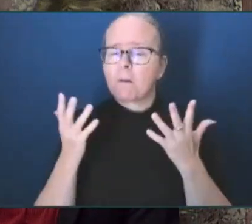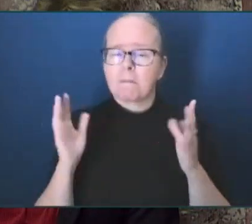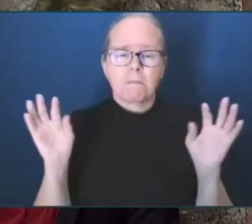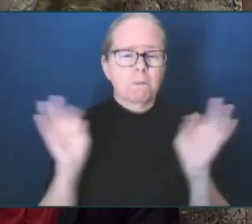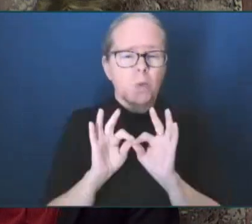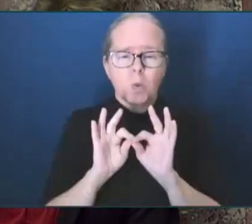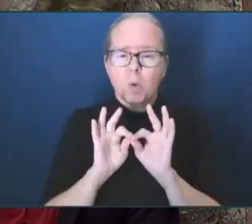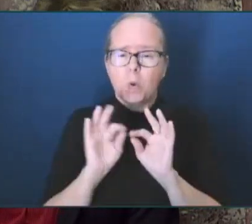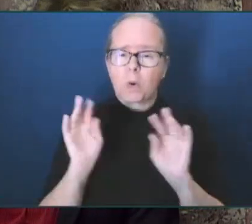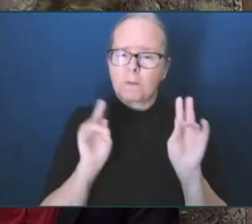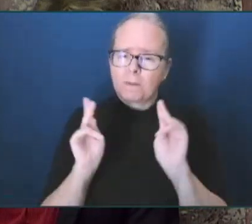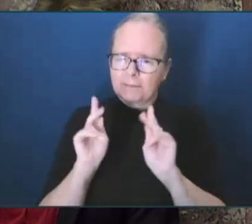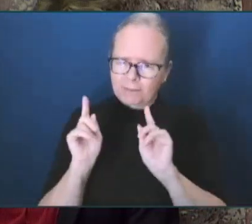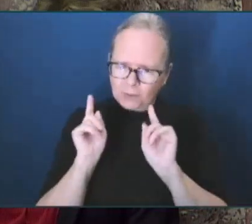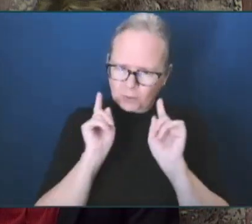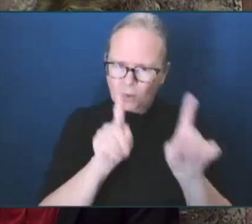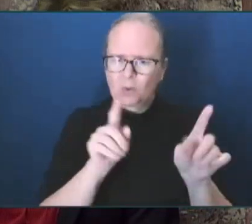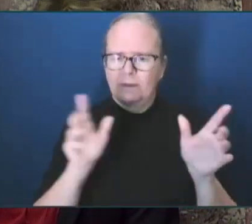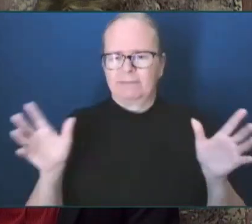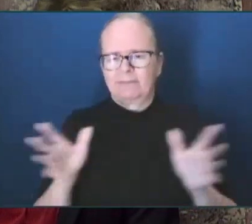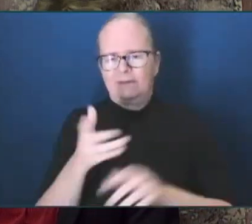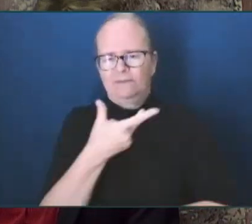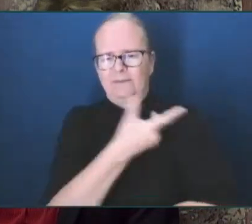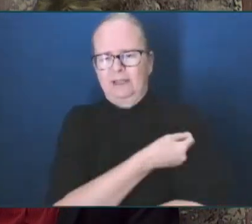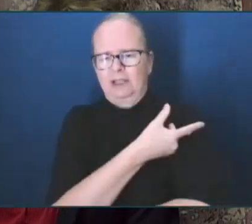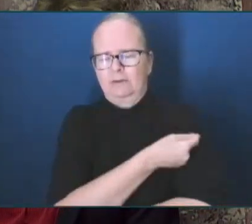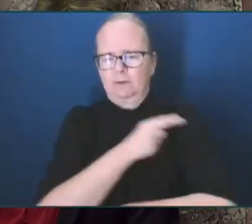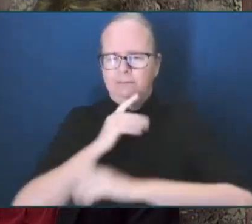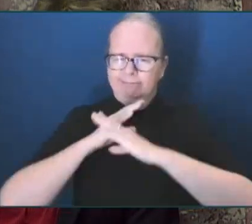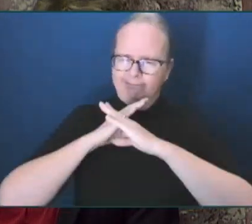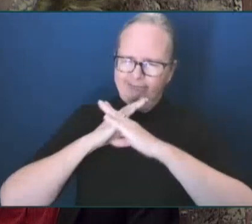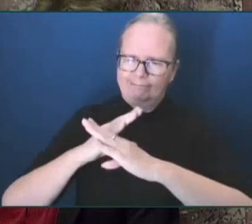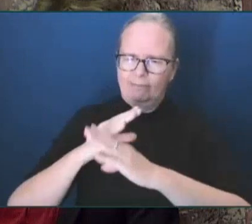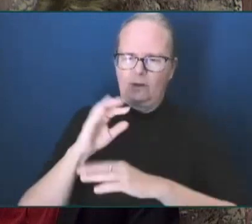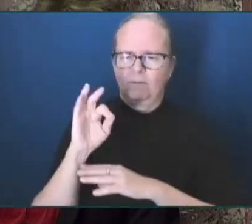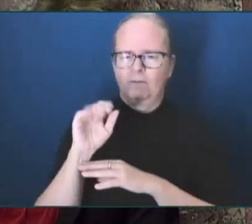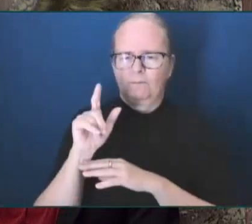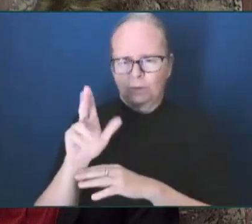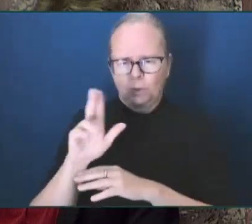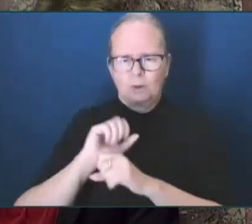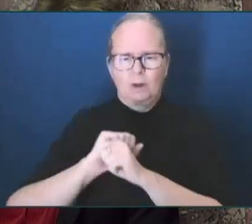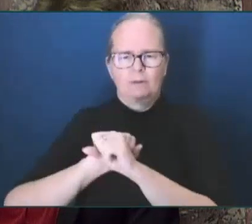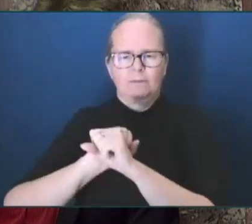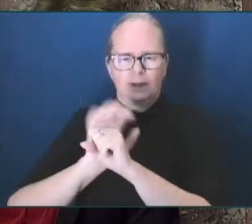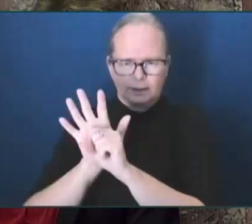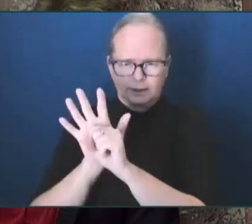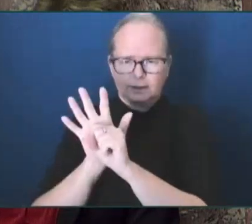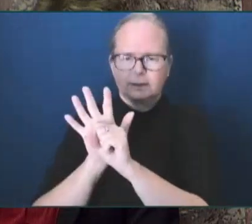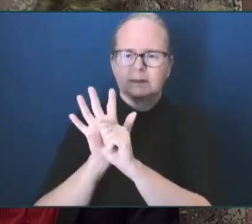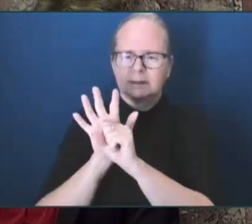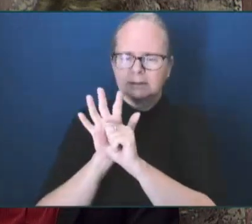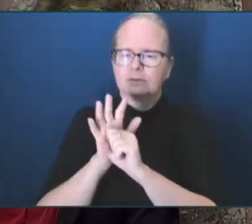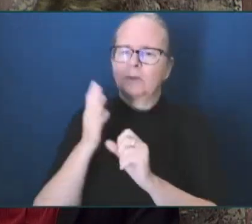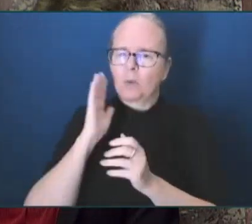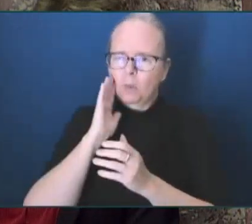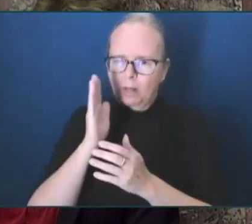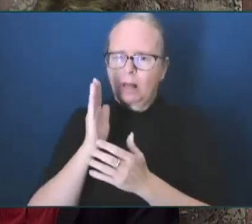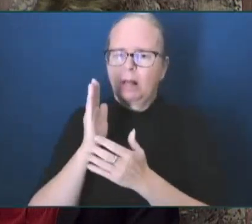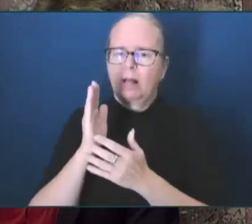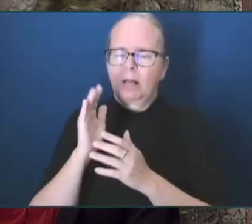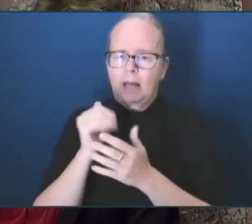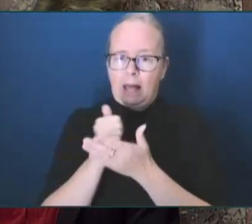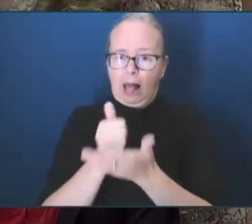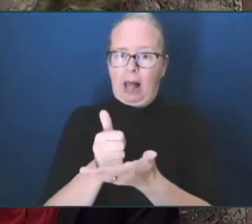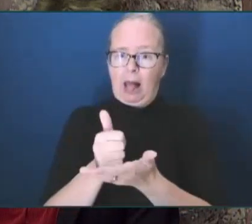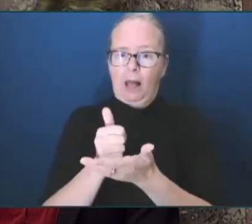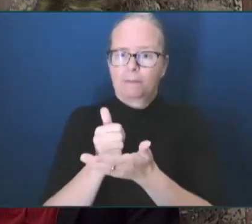with a bivalent booster this fall, which will assist greatly in ensuring those numbers were lower, but it will also assist in keeping people